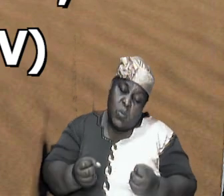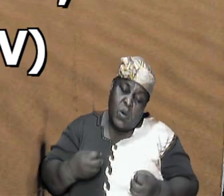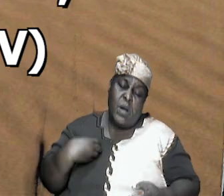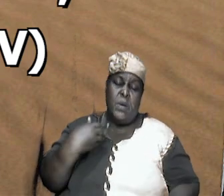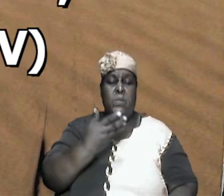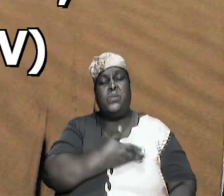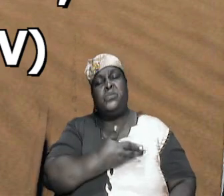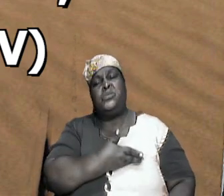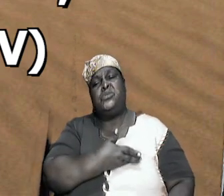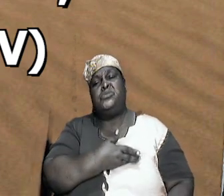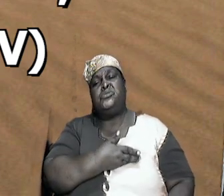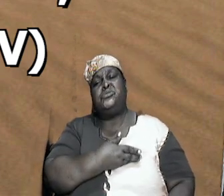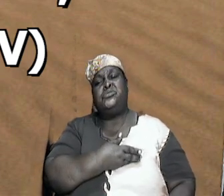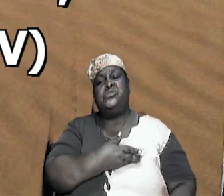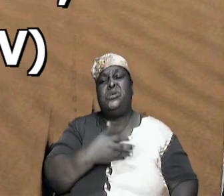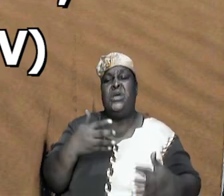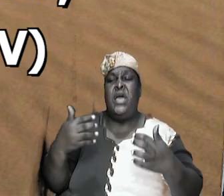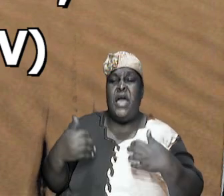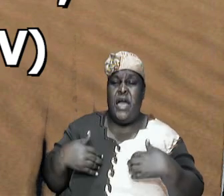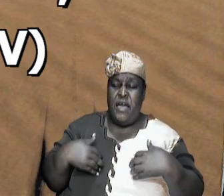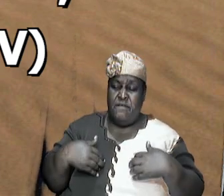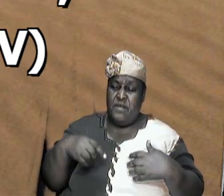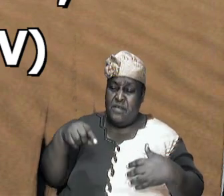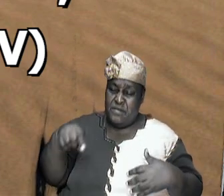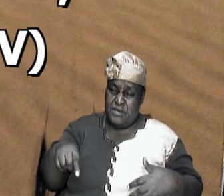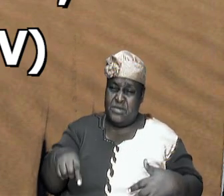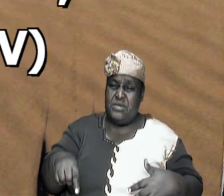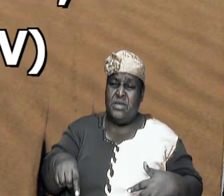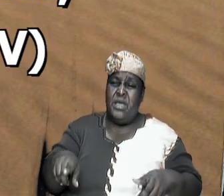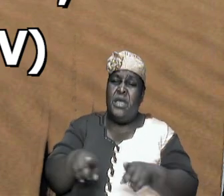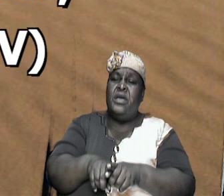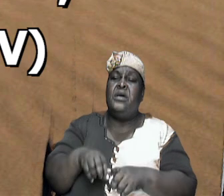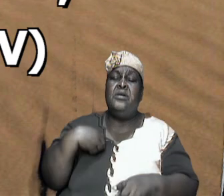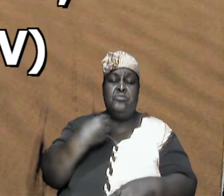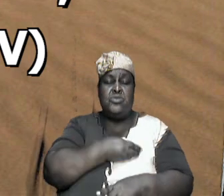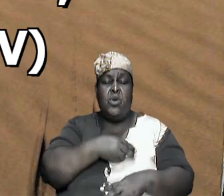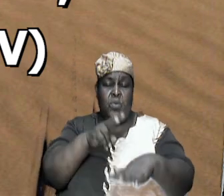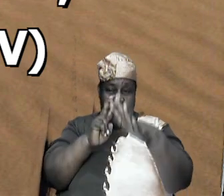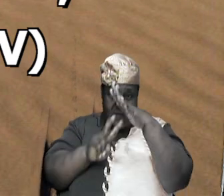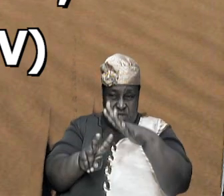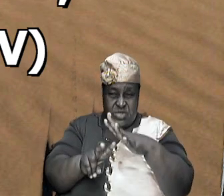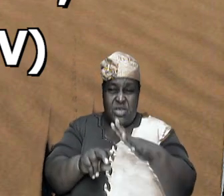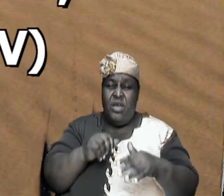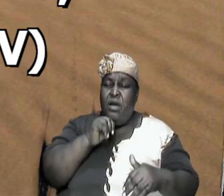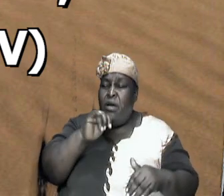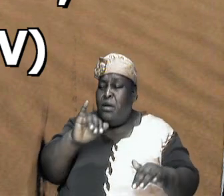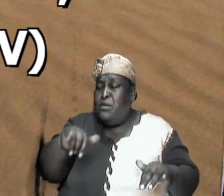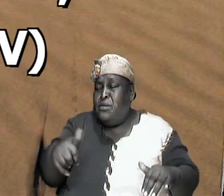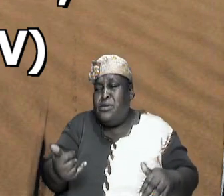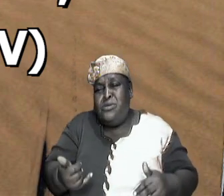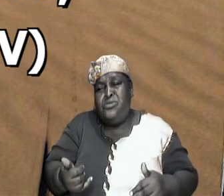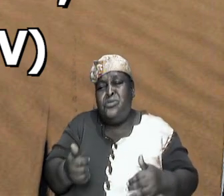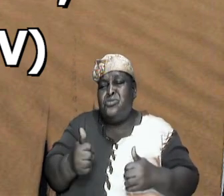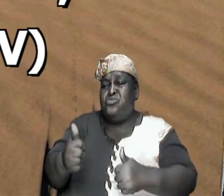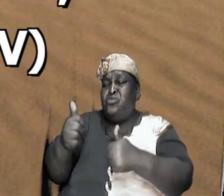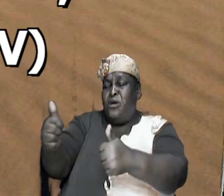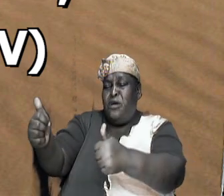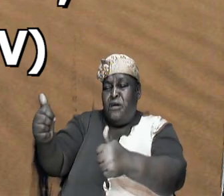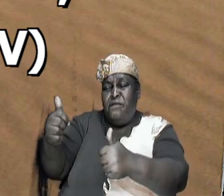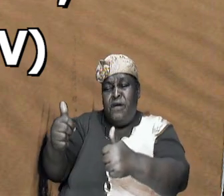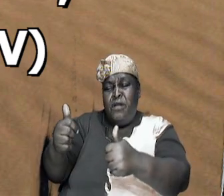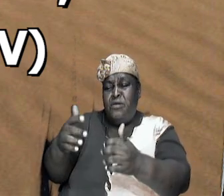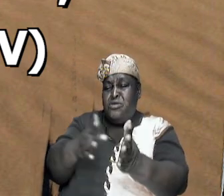to have this as our vision, right? Not just to follow